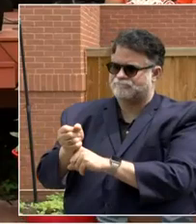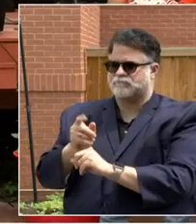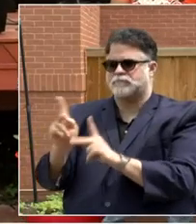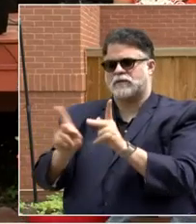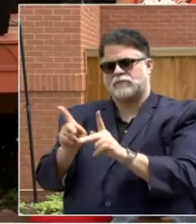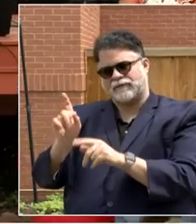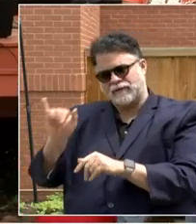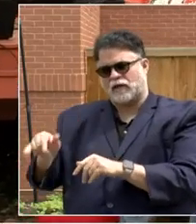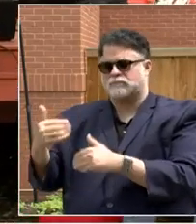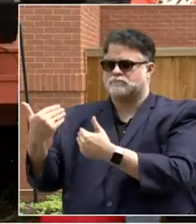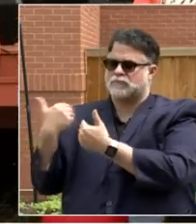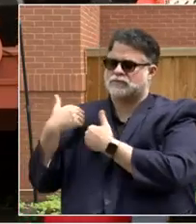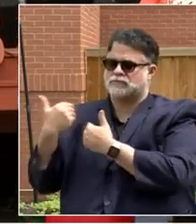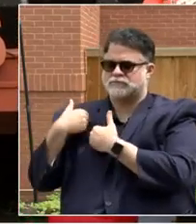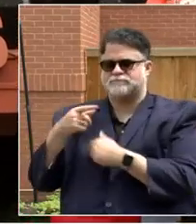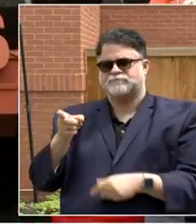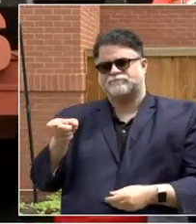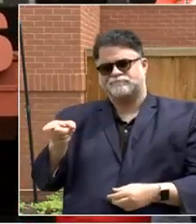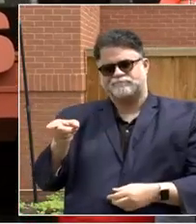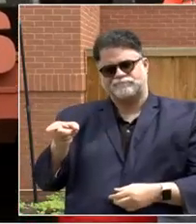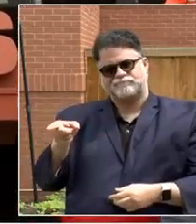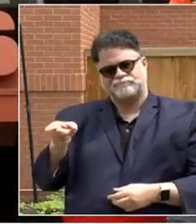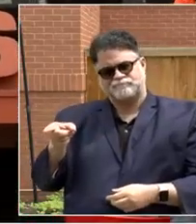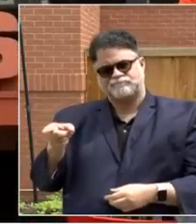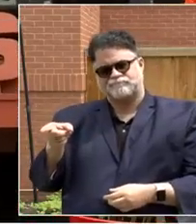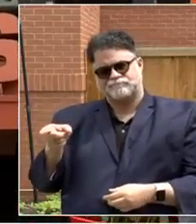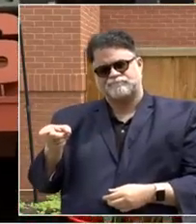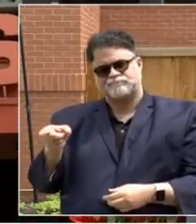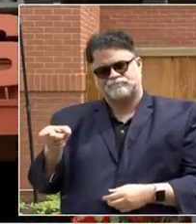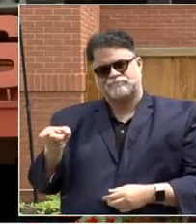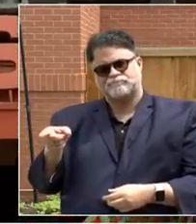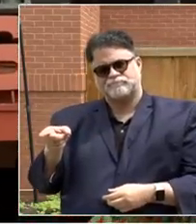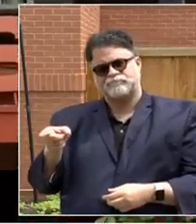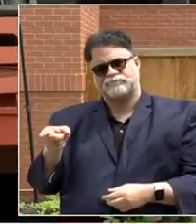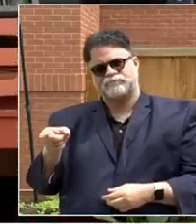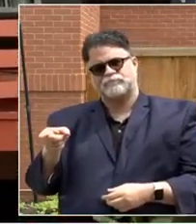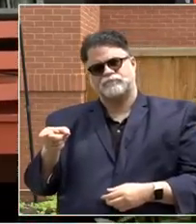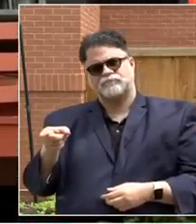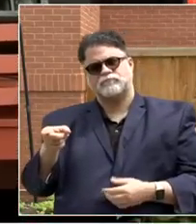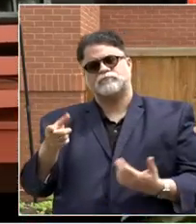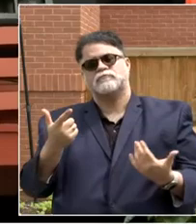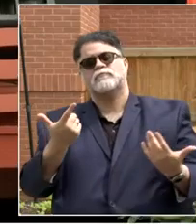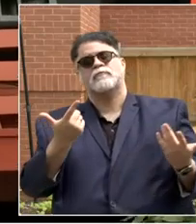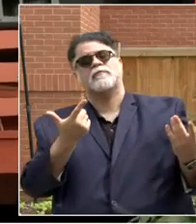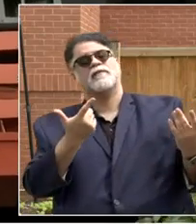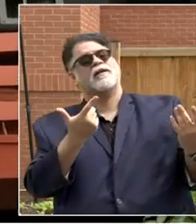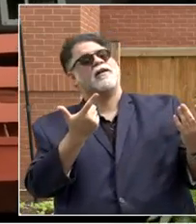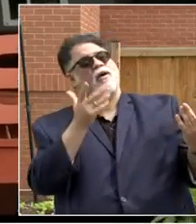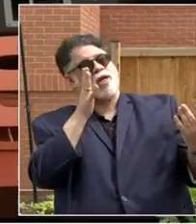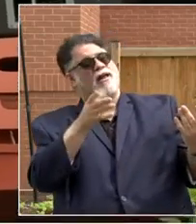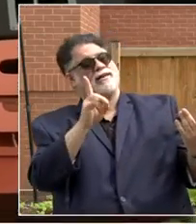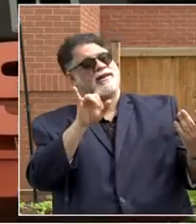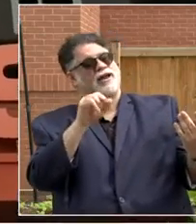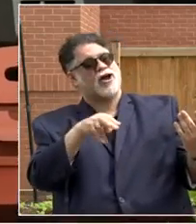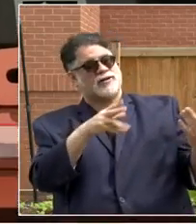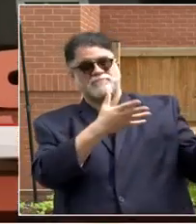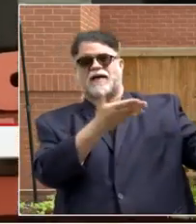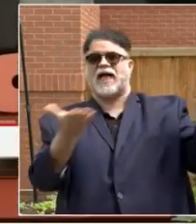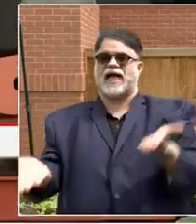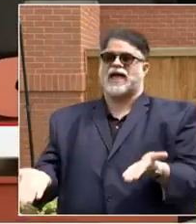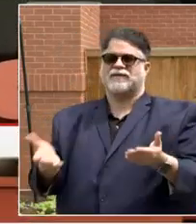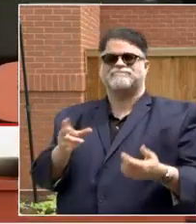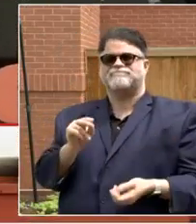We know that doesn't bring him back, and it is a painful,